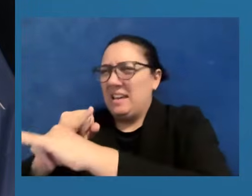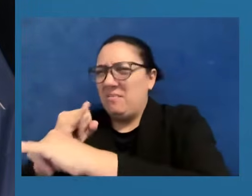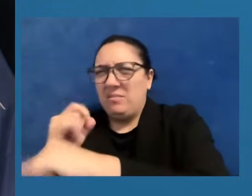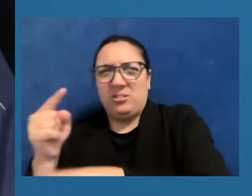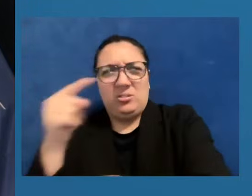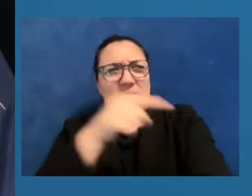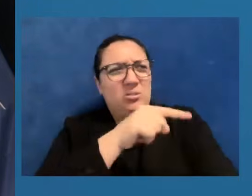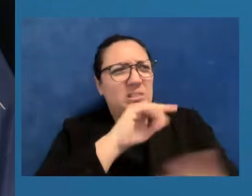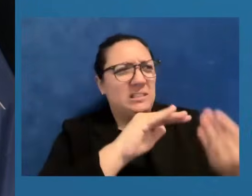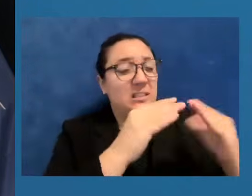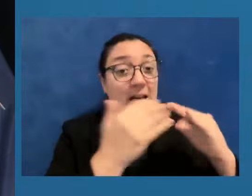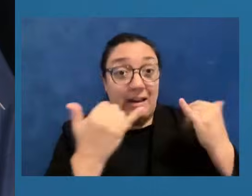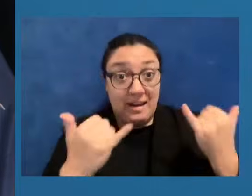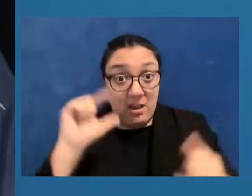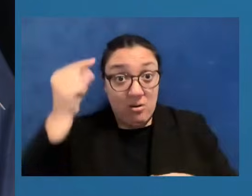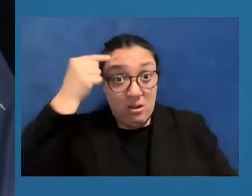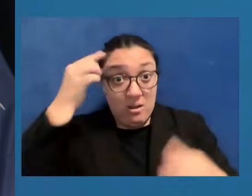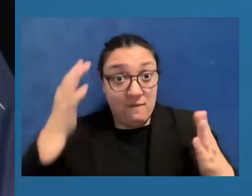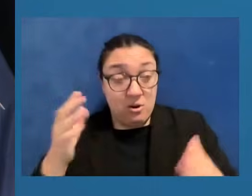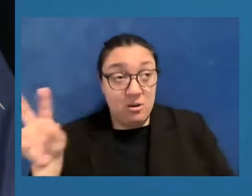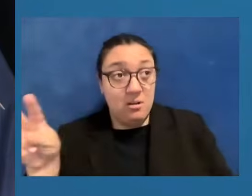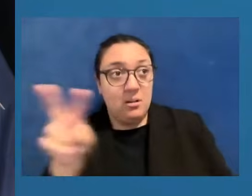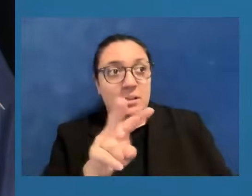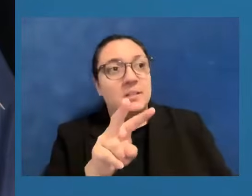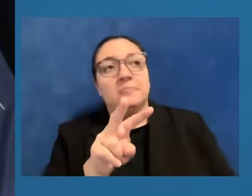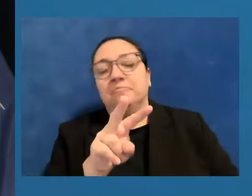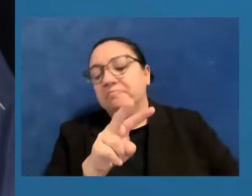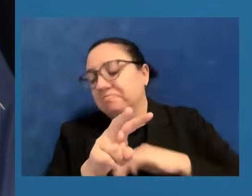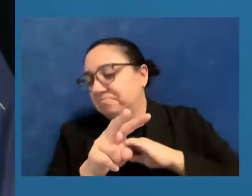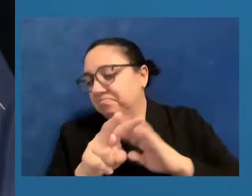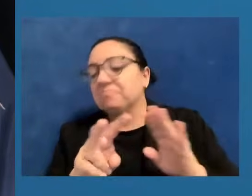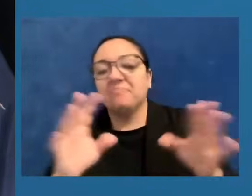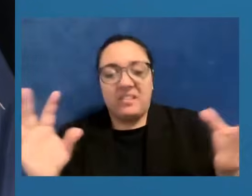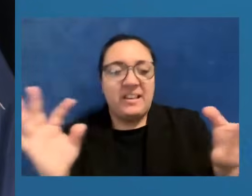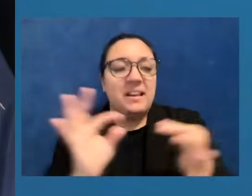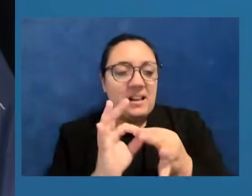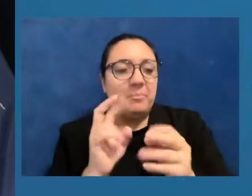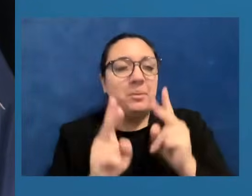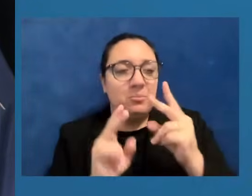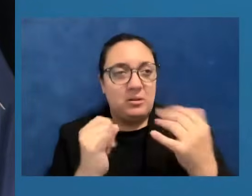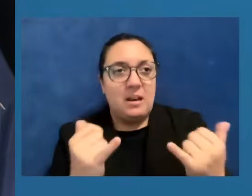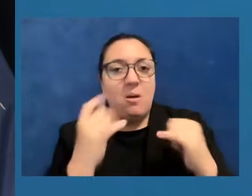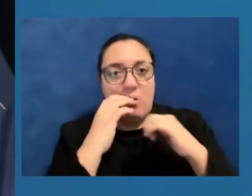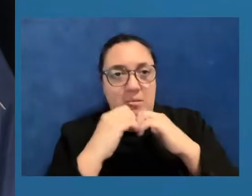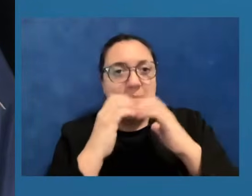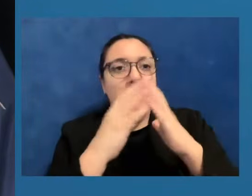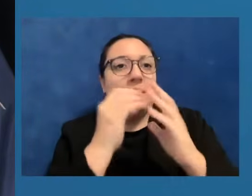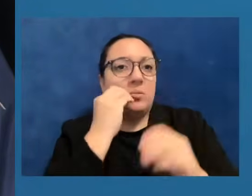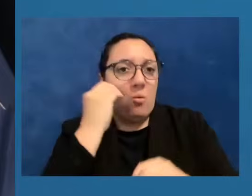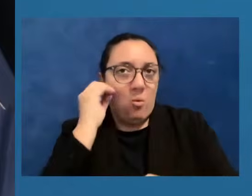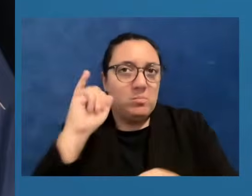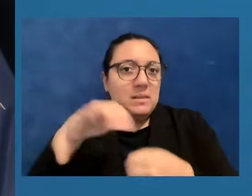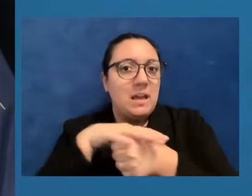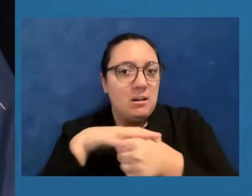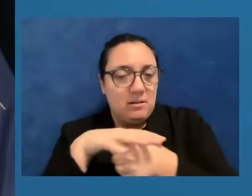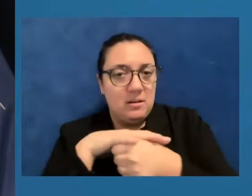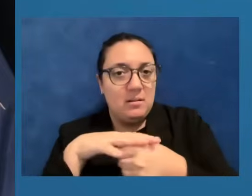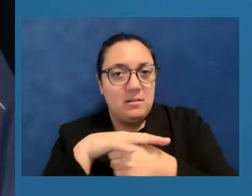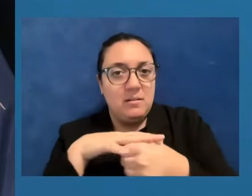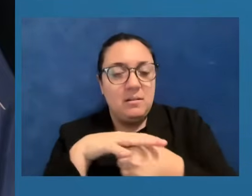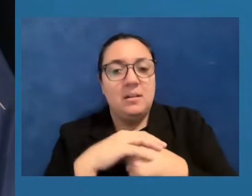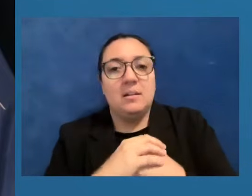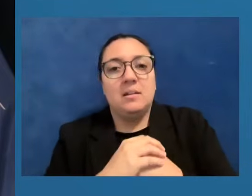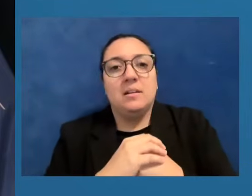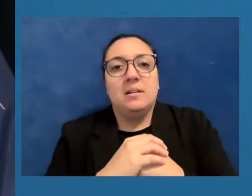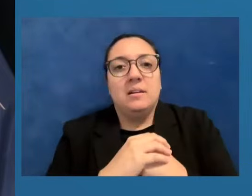years later as governor, and I say, we're reconnecting people and building homes in that place. And so people in the future will say,